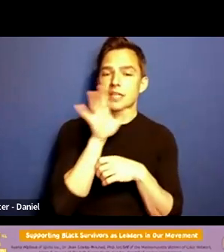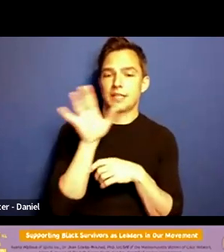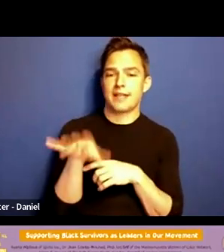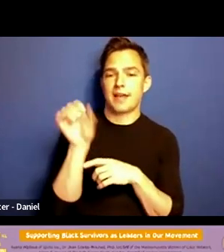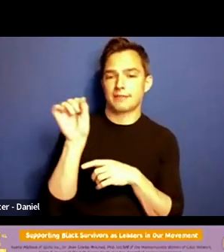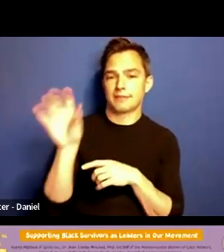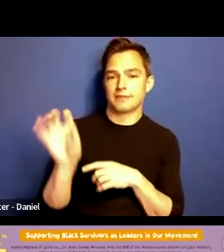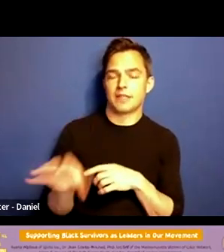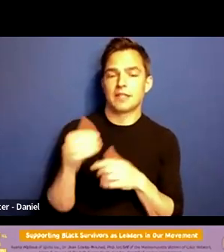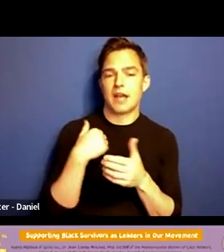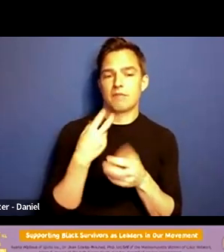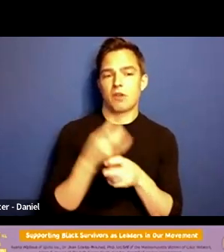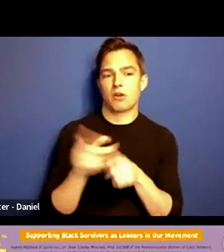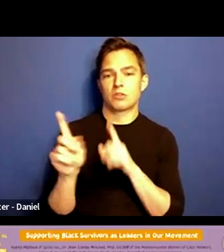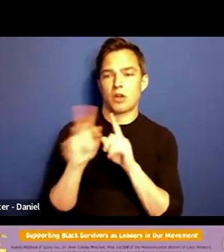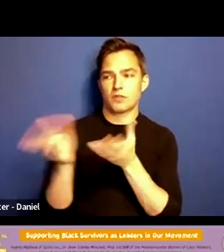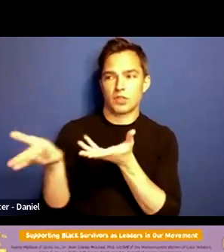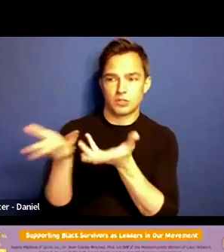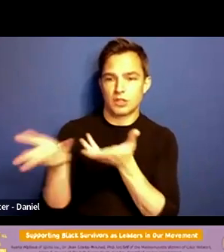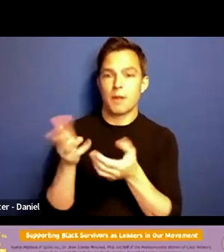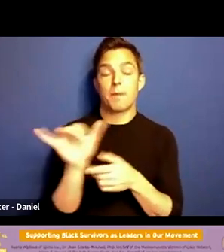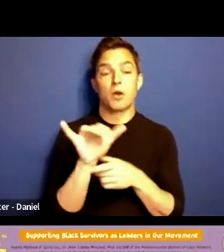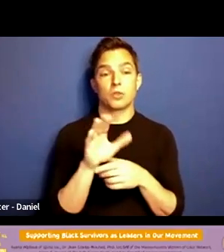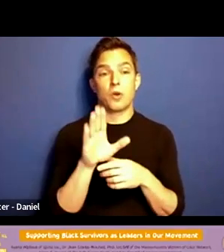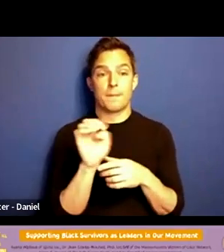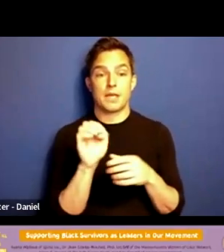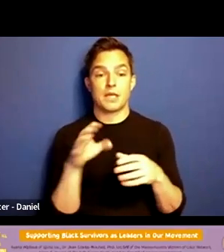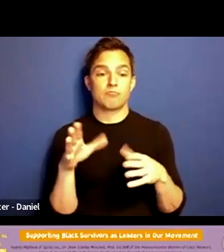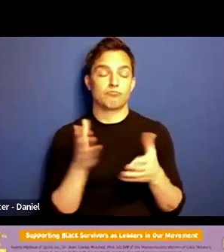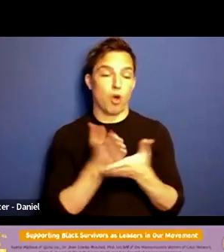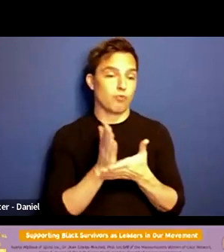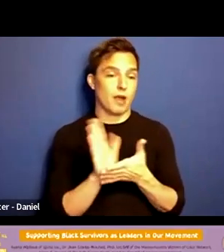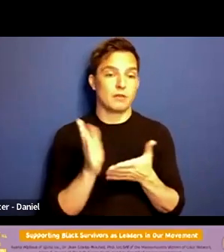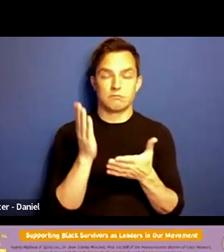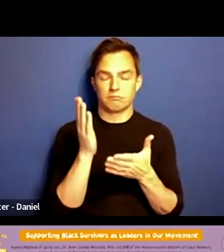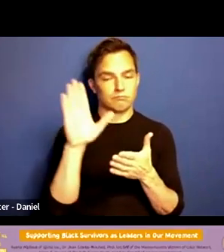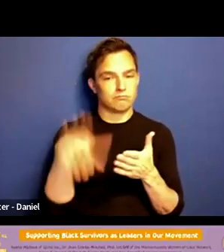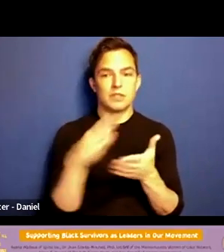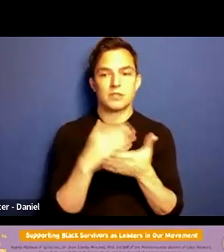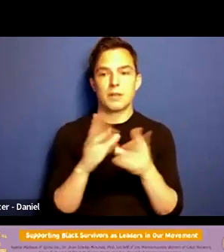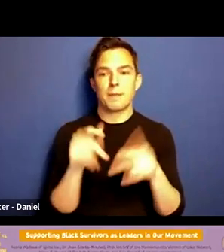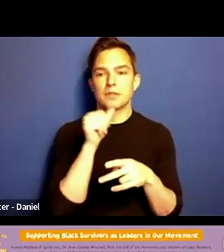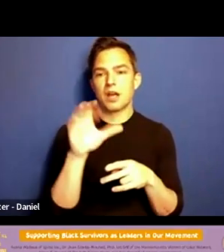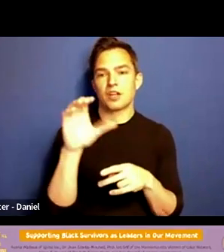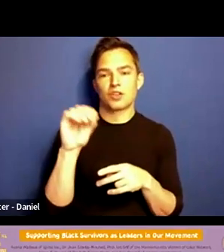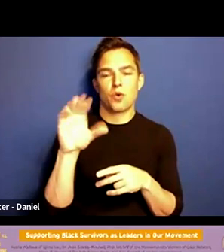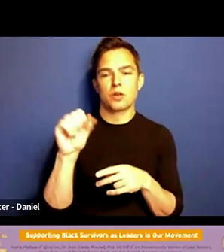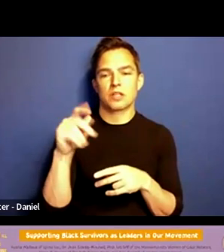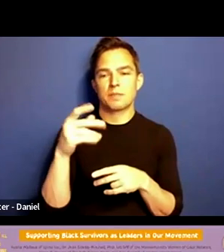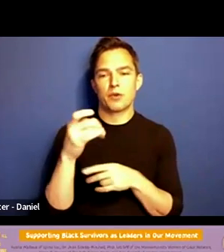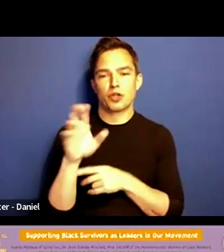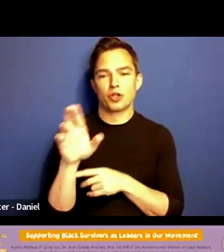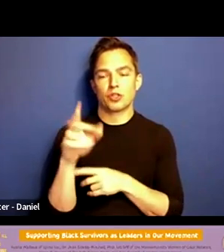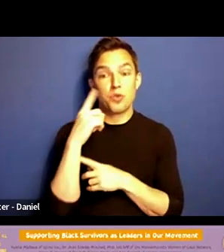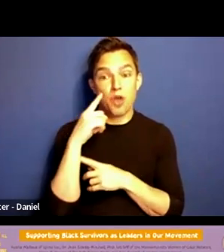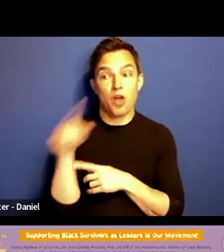have those hard conversations, but also be okay with knowing that like there are going to be some folks who are just not co-conspirators that you may have thought would have been,